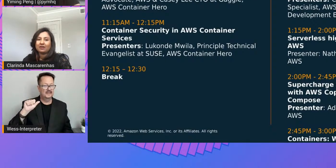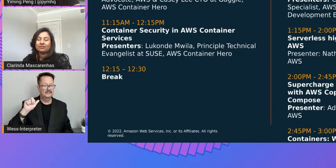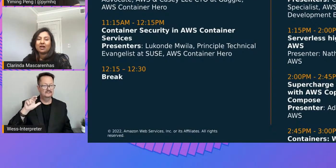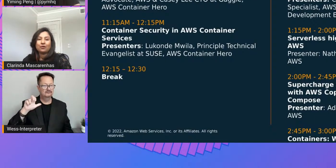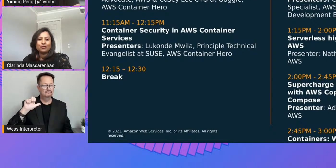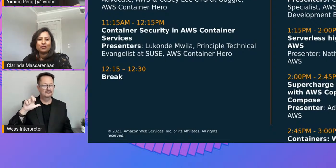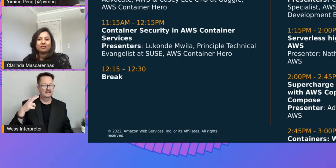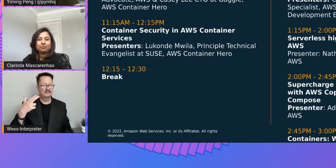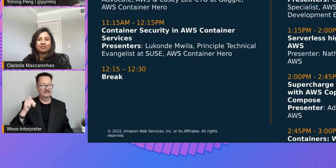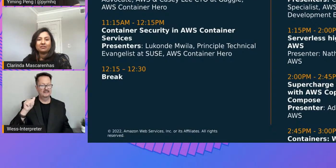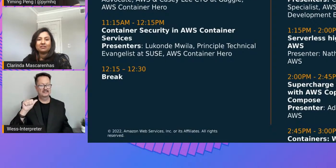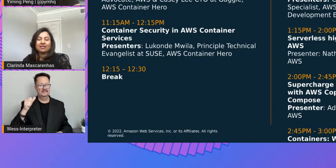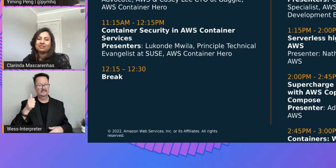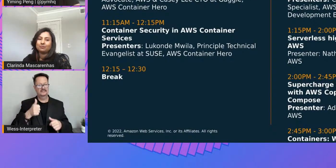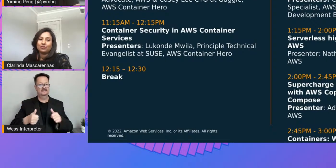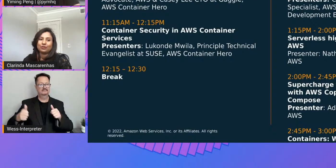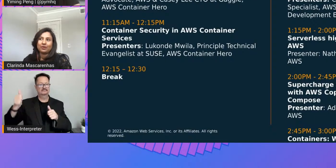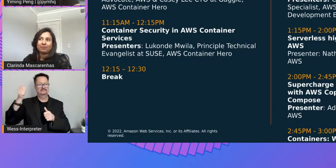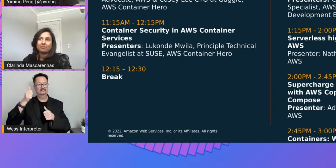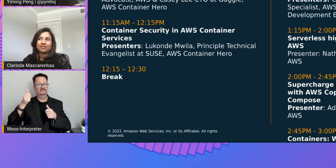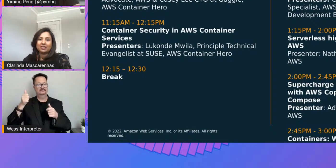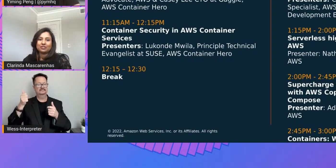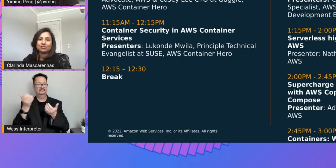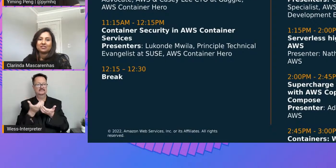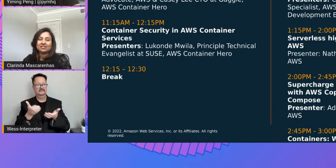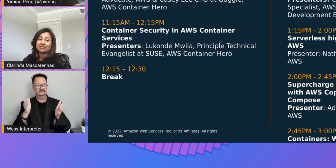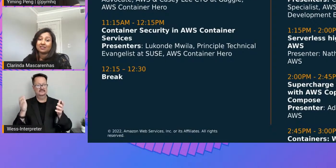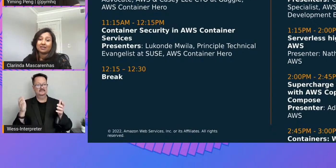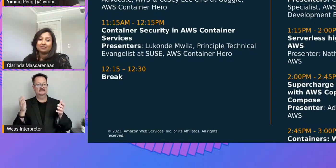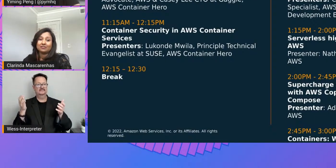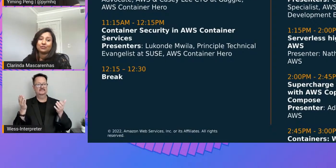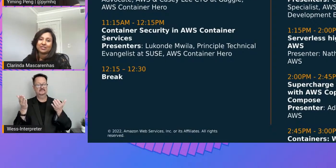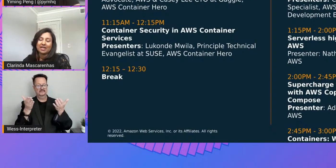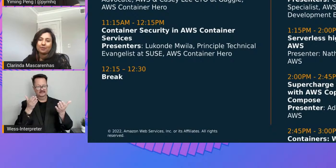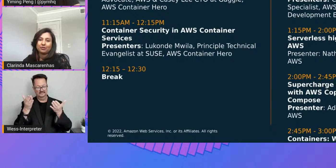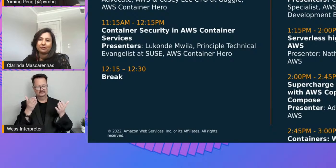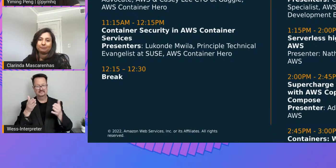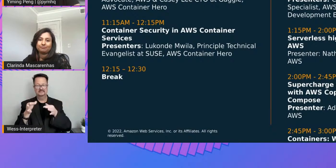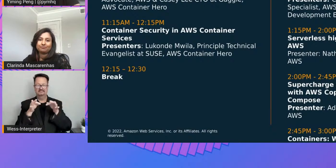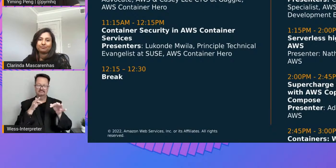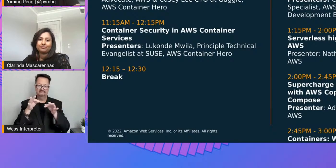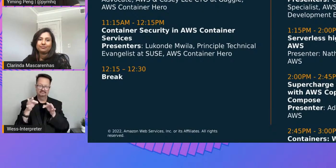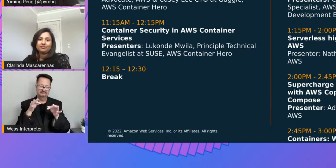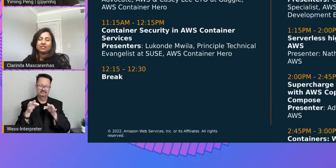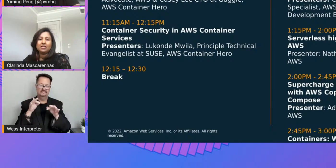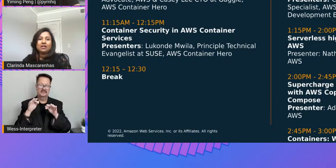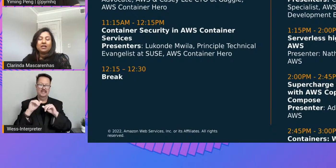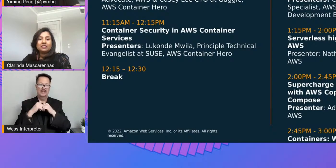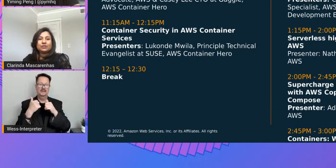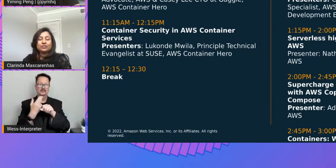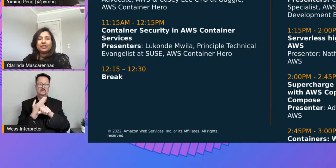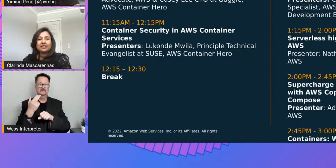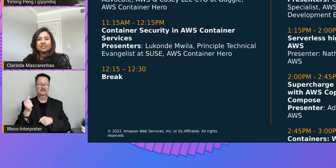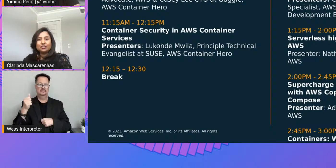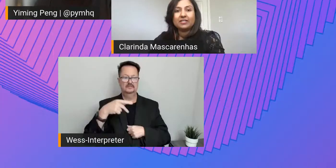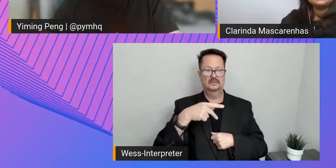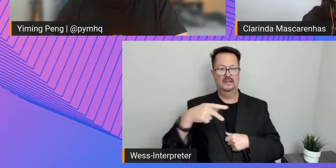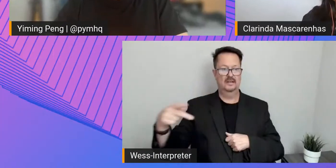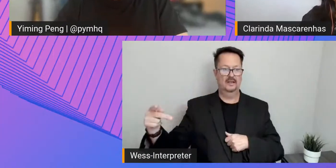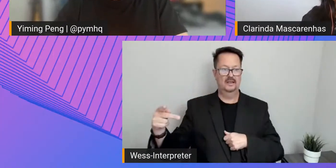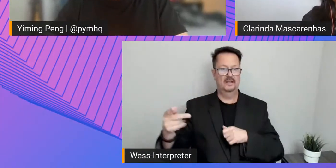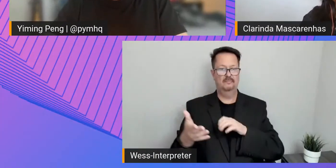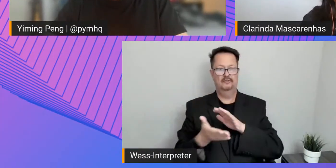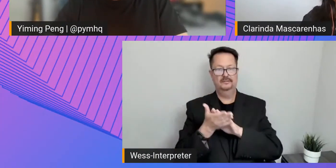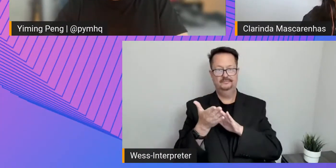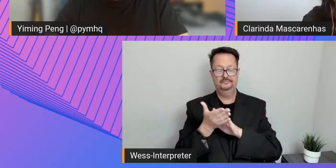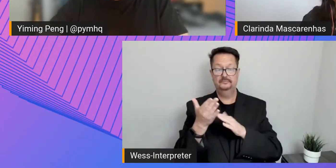talk about how you can build and deploy web applications at scale using AppRunner. So in today's agenda,